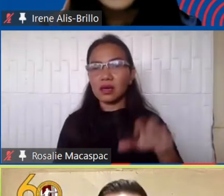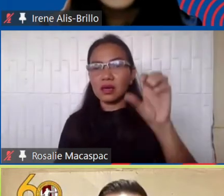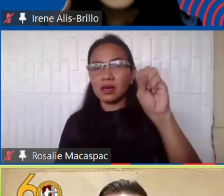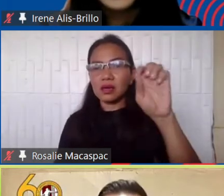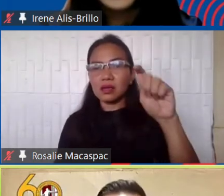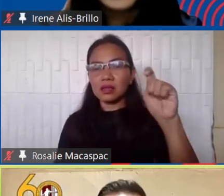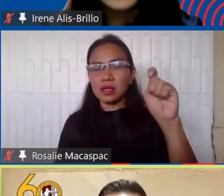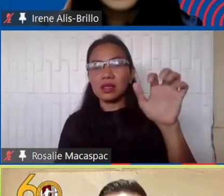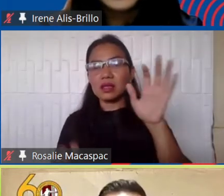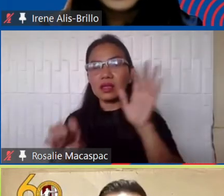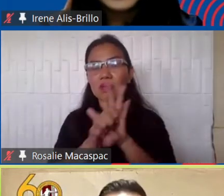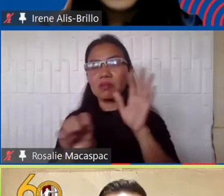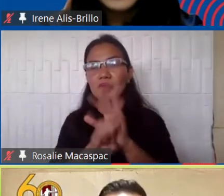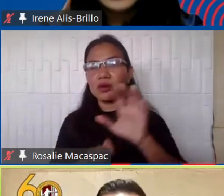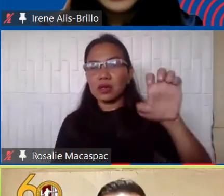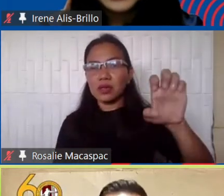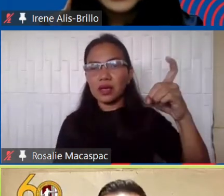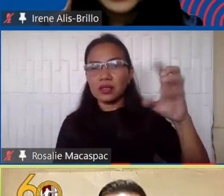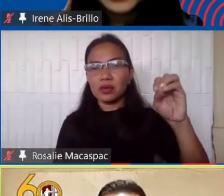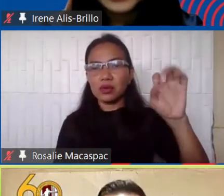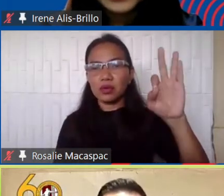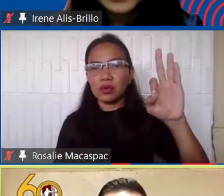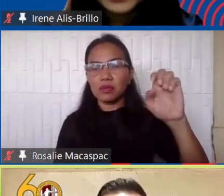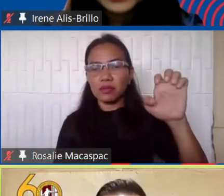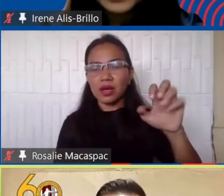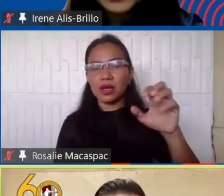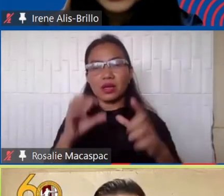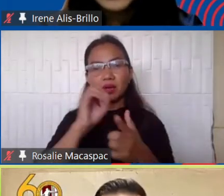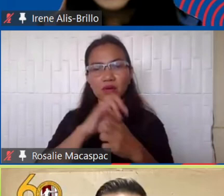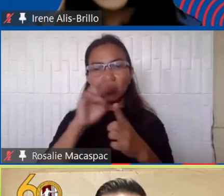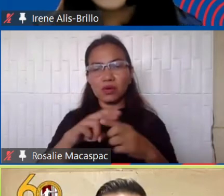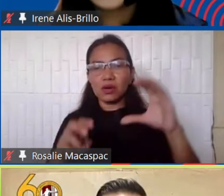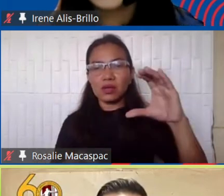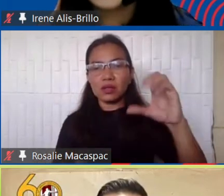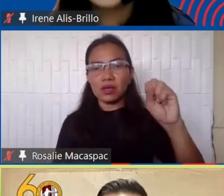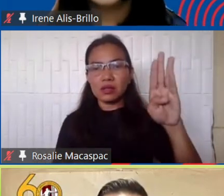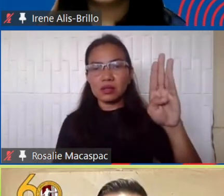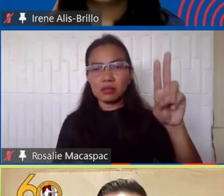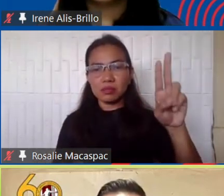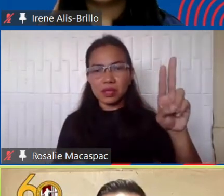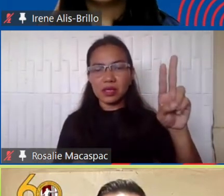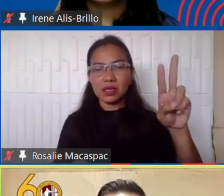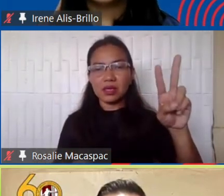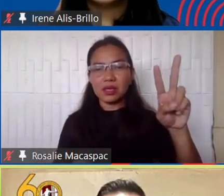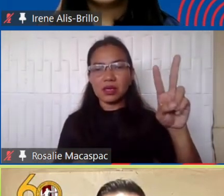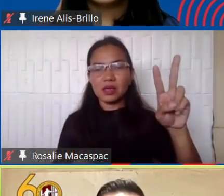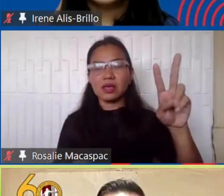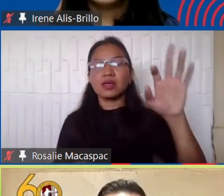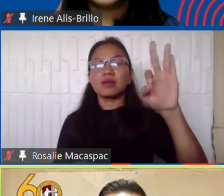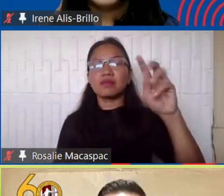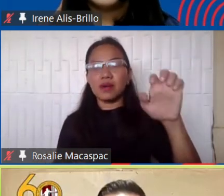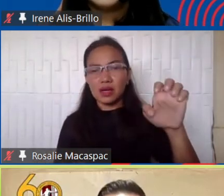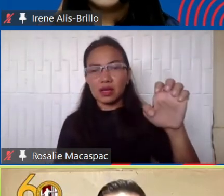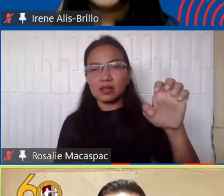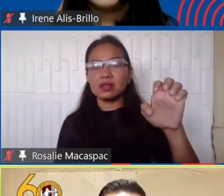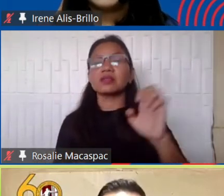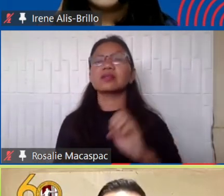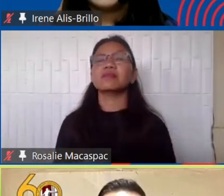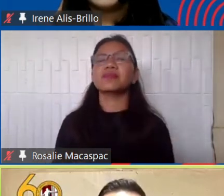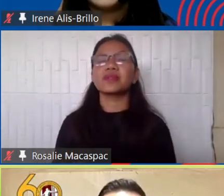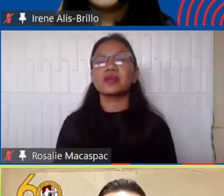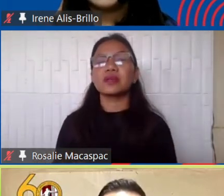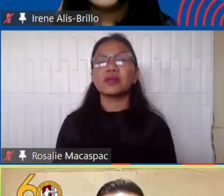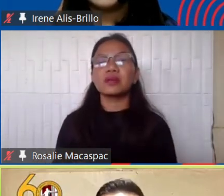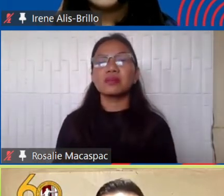Excel files or CSV files, and it can also have a database file, diba? Because essentially database are also files,